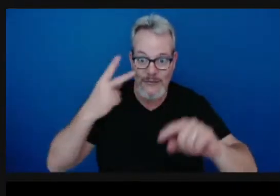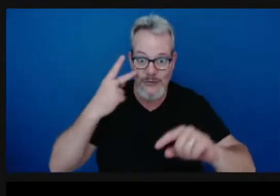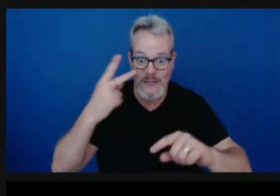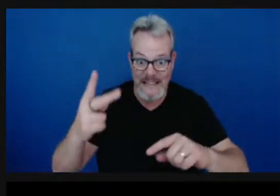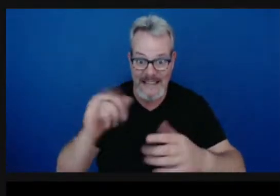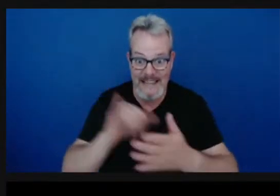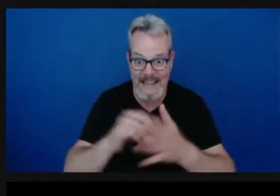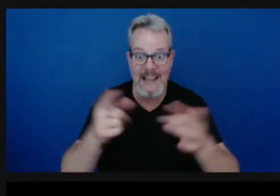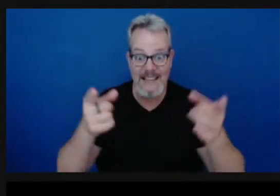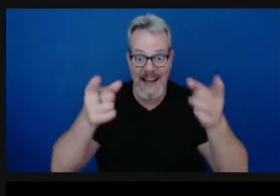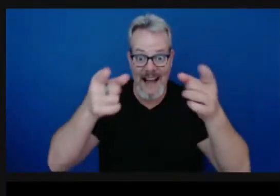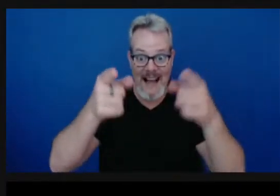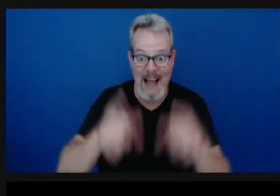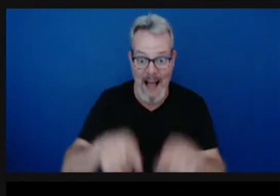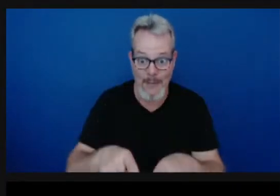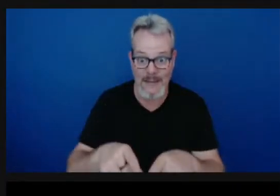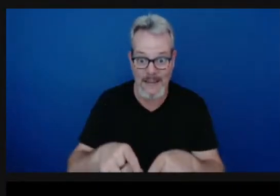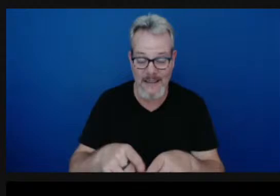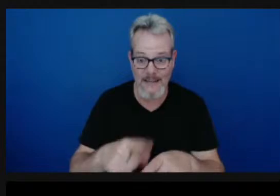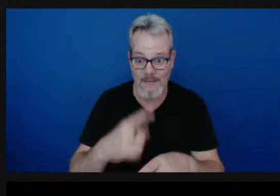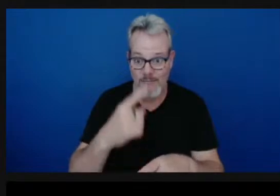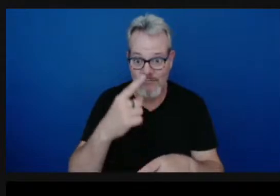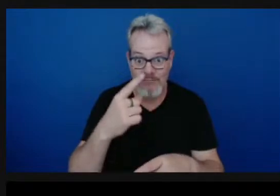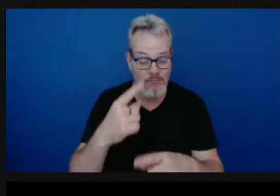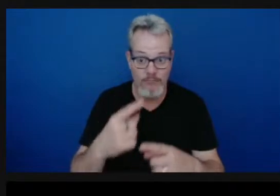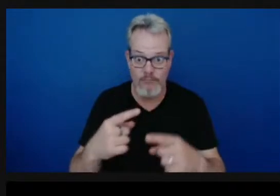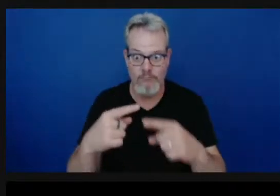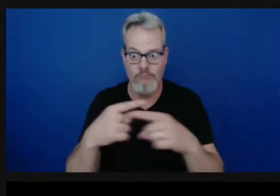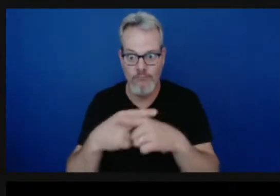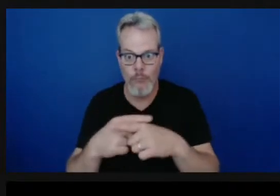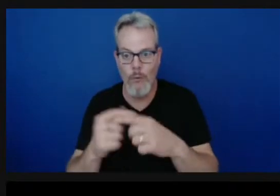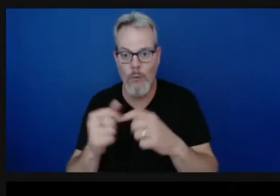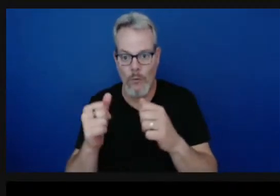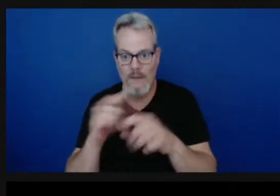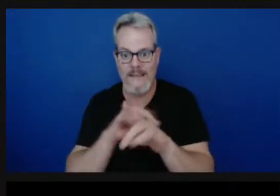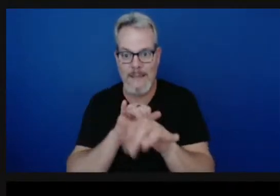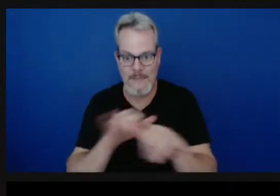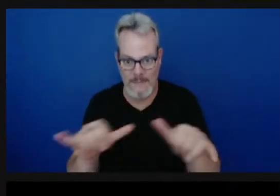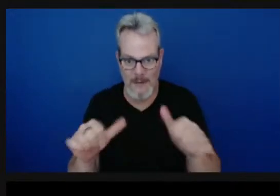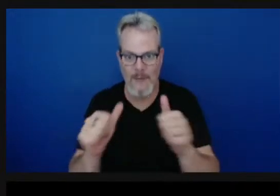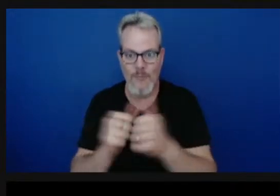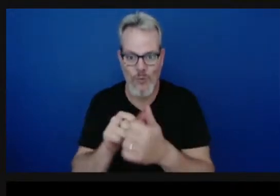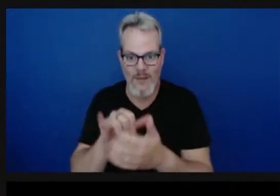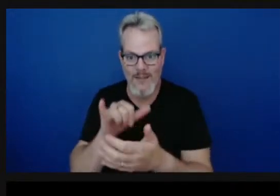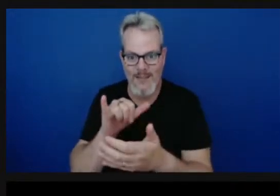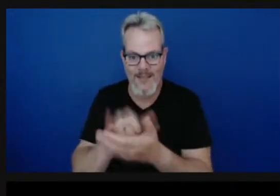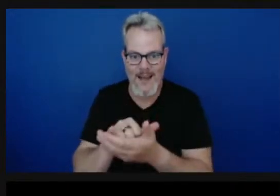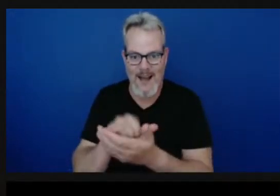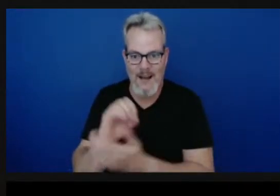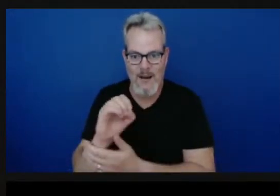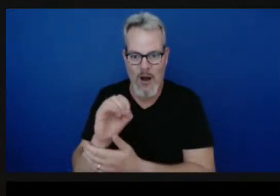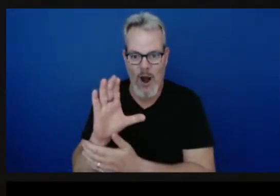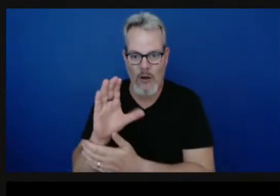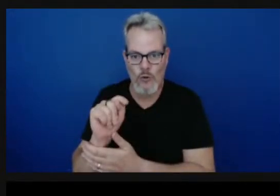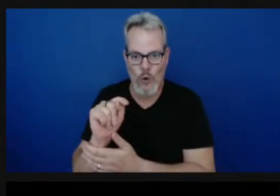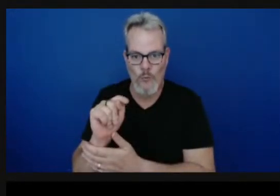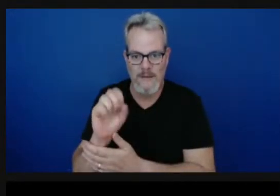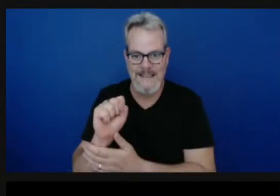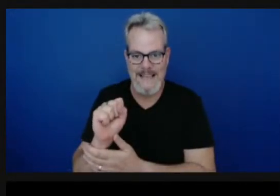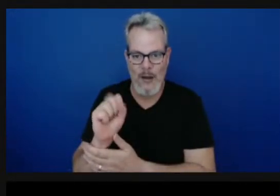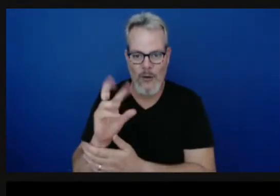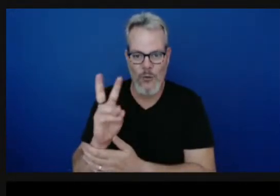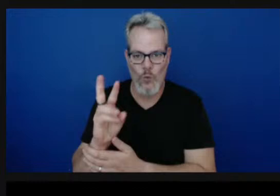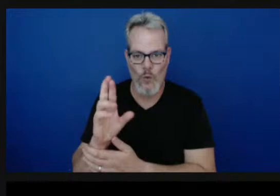down there, and it's happening coincident with that big intrusion in October into the Southwest Rift. Now